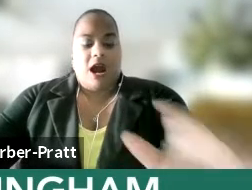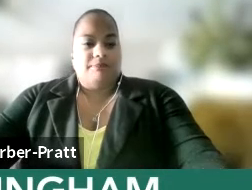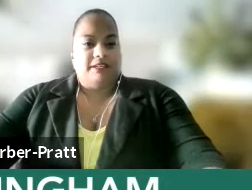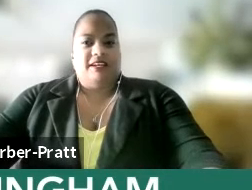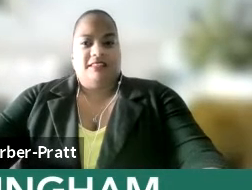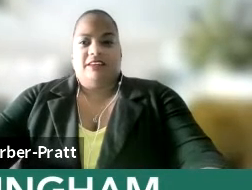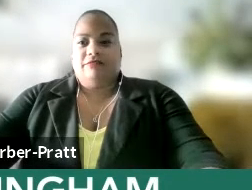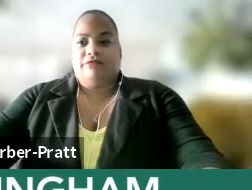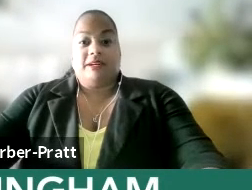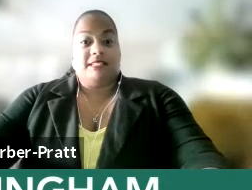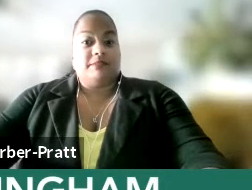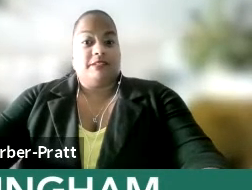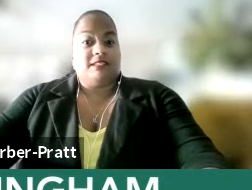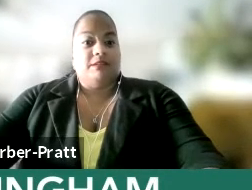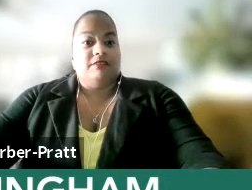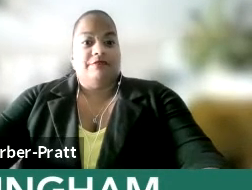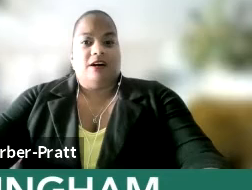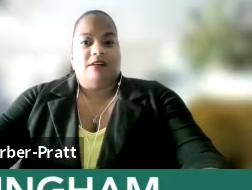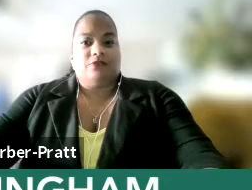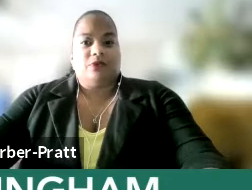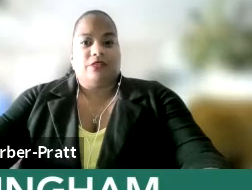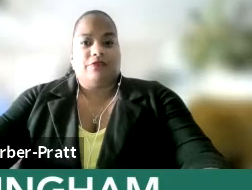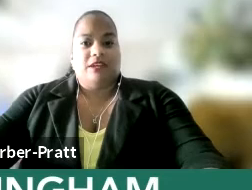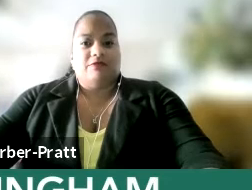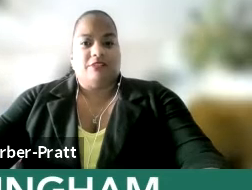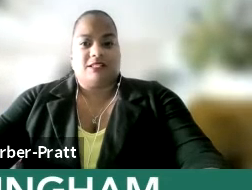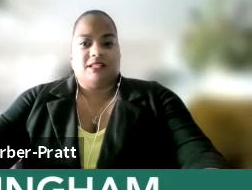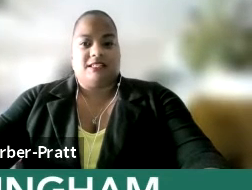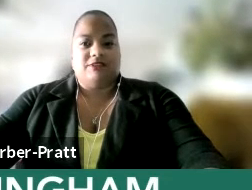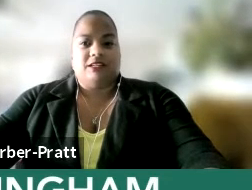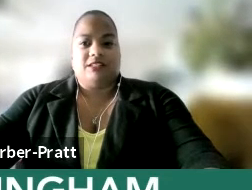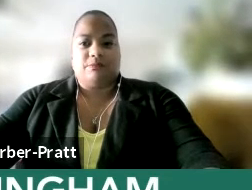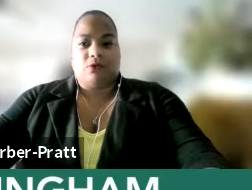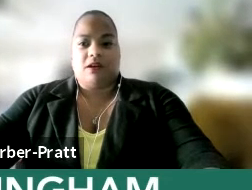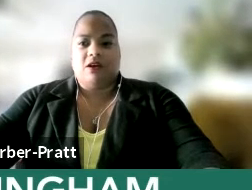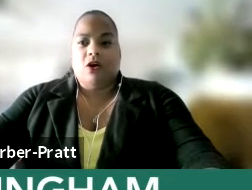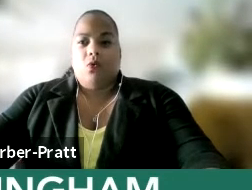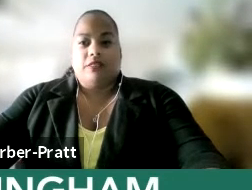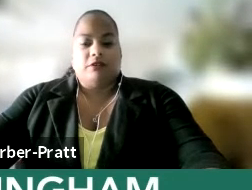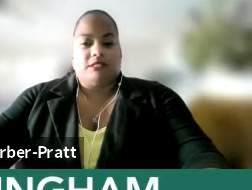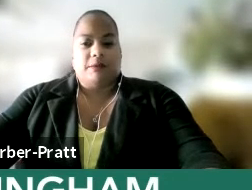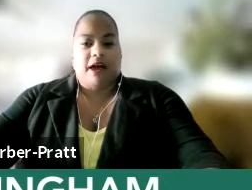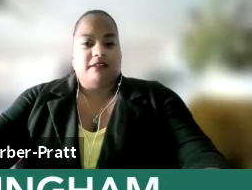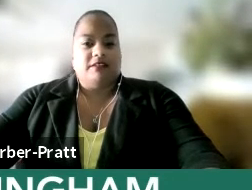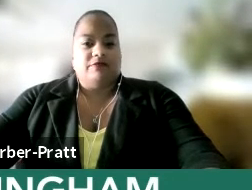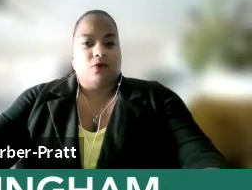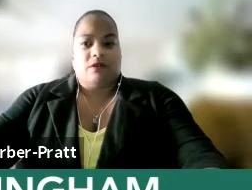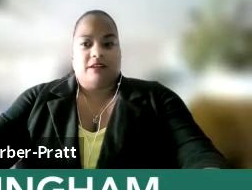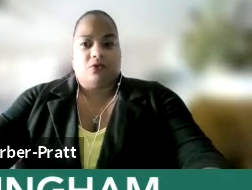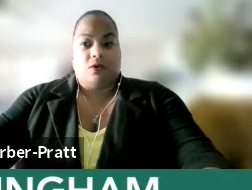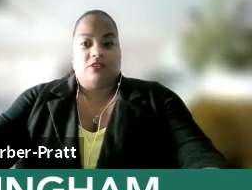was more complicated than for my siblings to be involved in physical activity and sport, whether it was